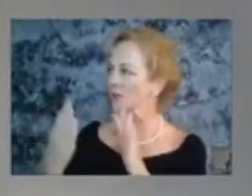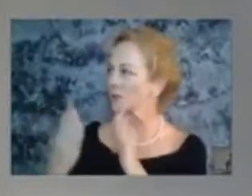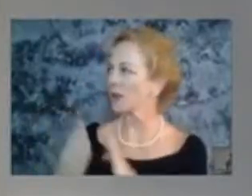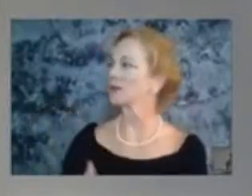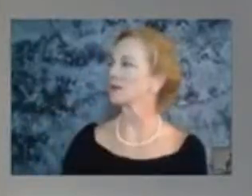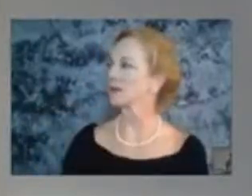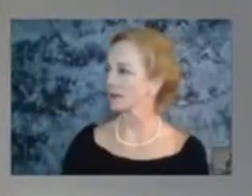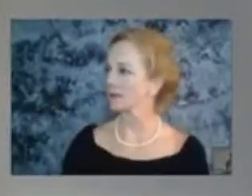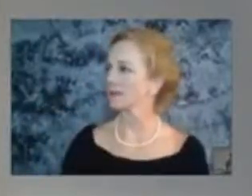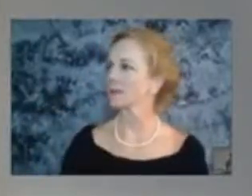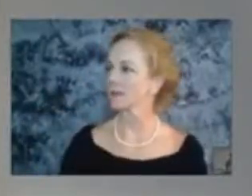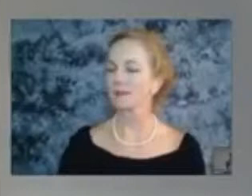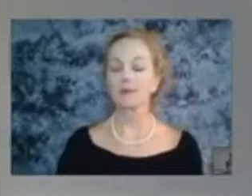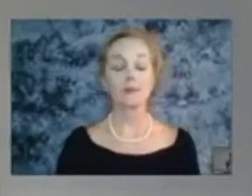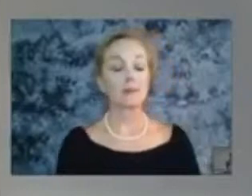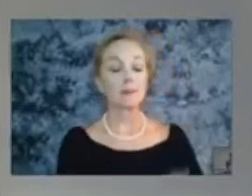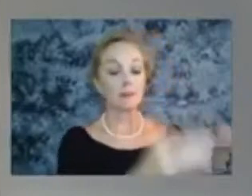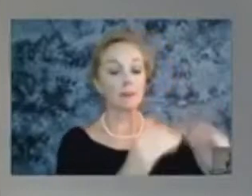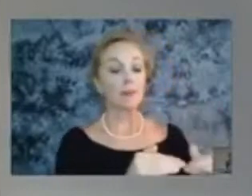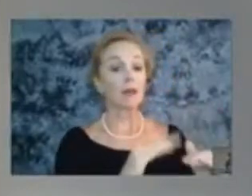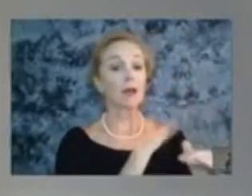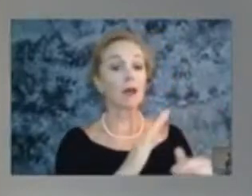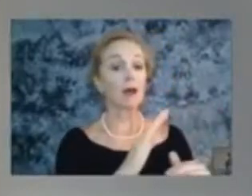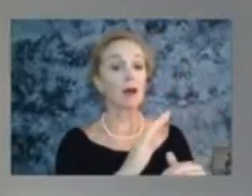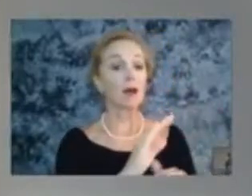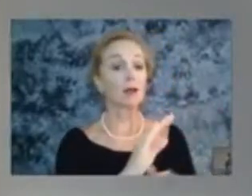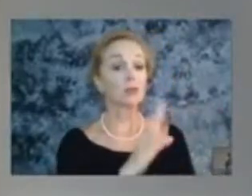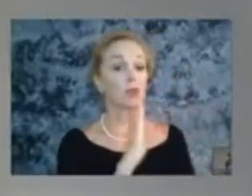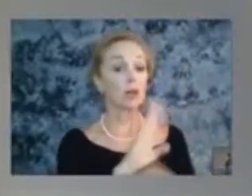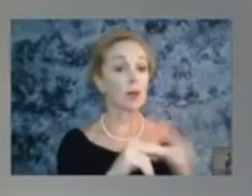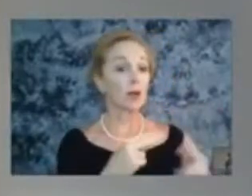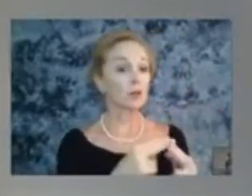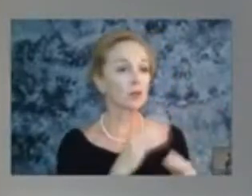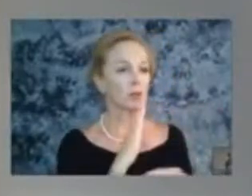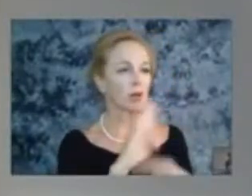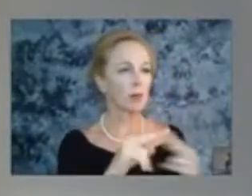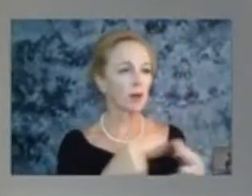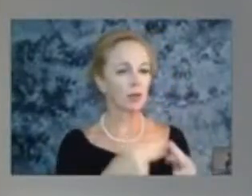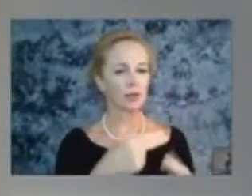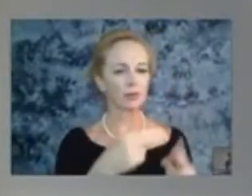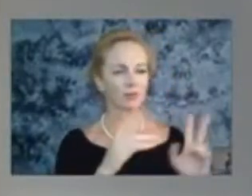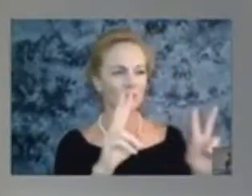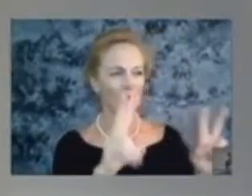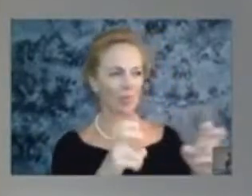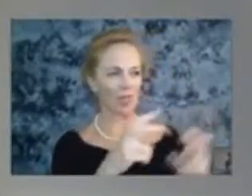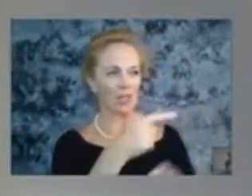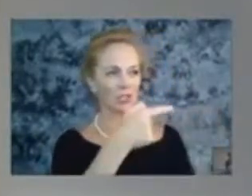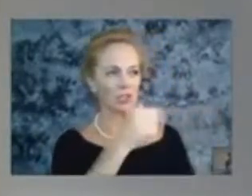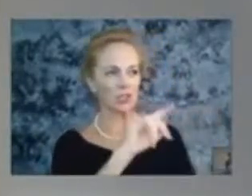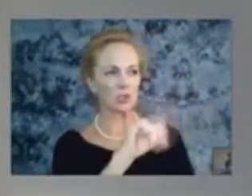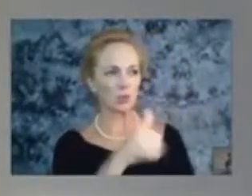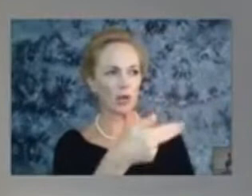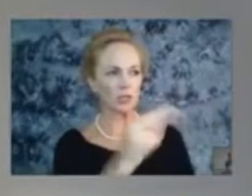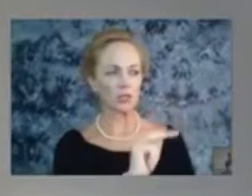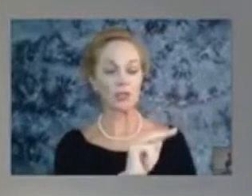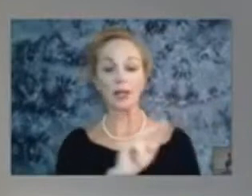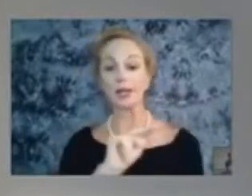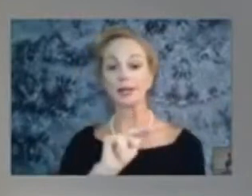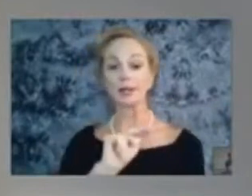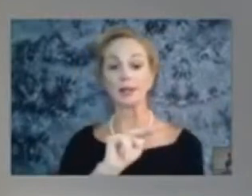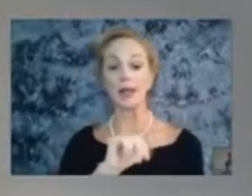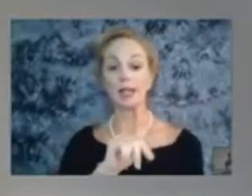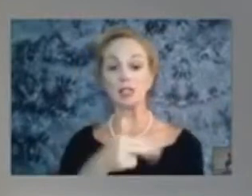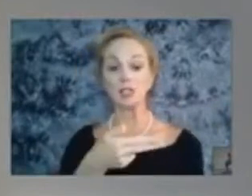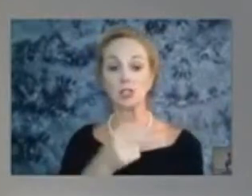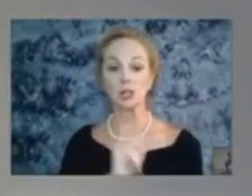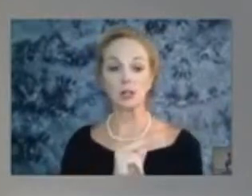And then I also wanted to talk about, you mentioned last week through Generation Nation, where the superintendent and a number of staff met with students.